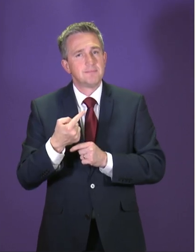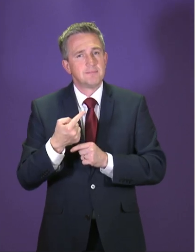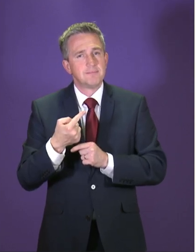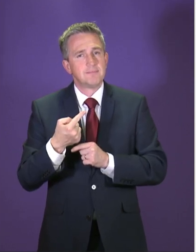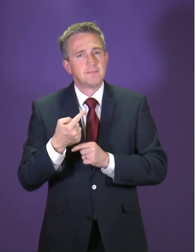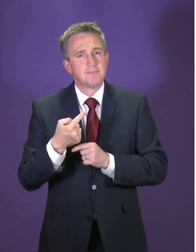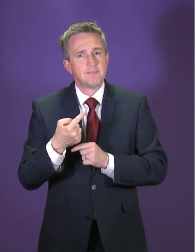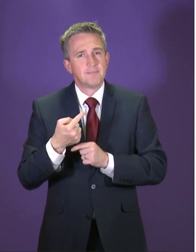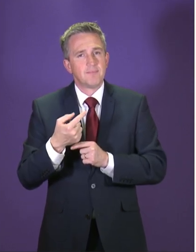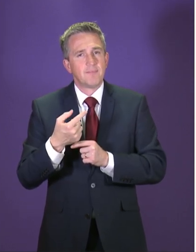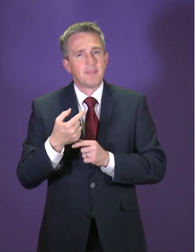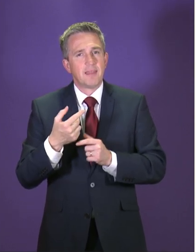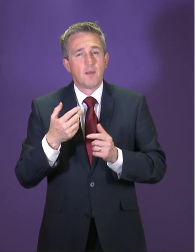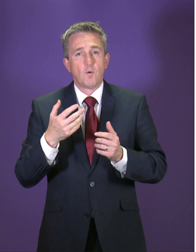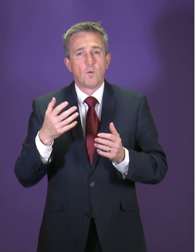got